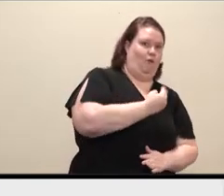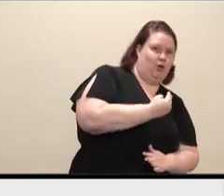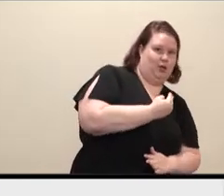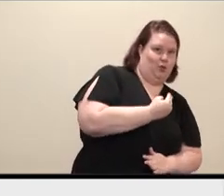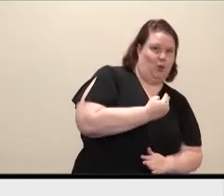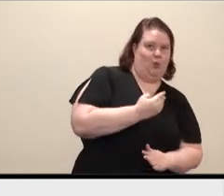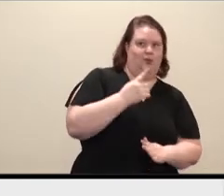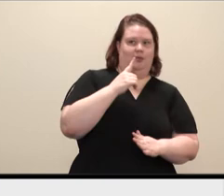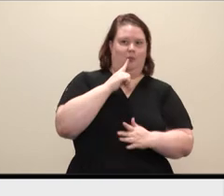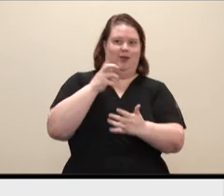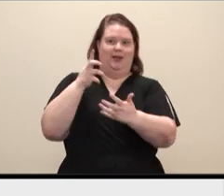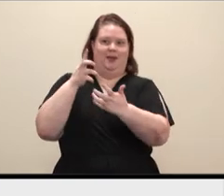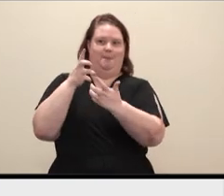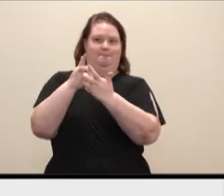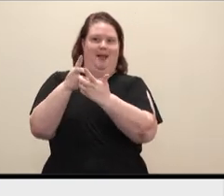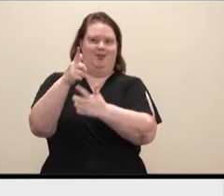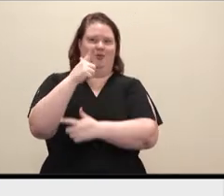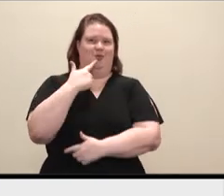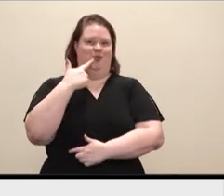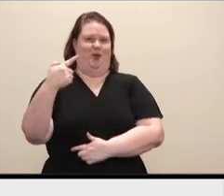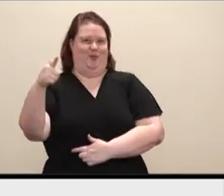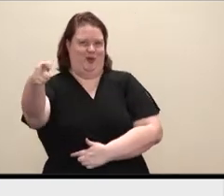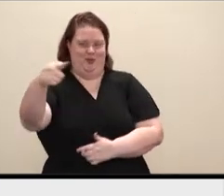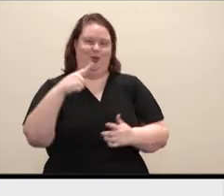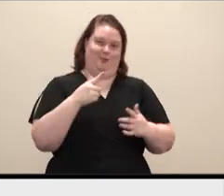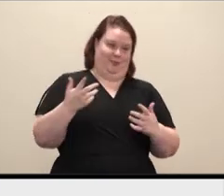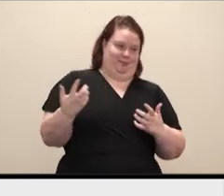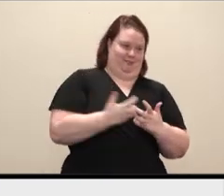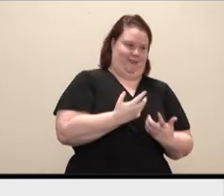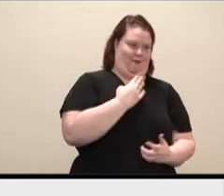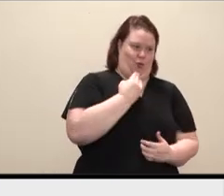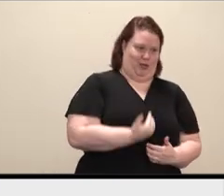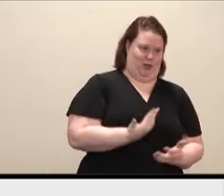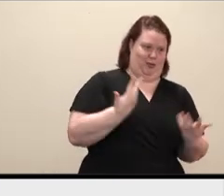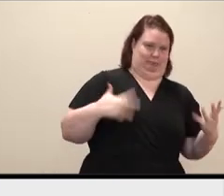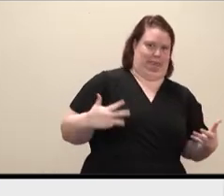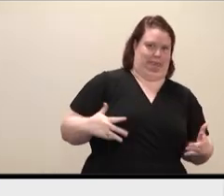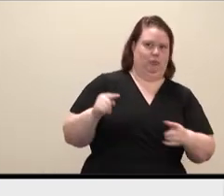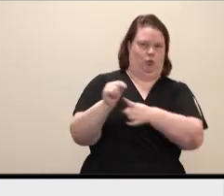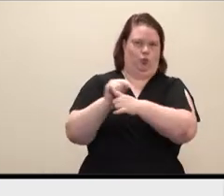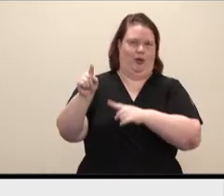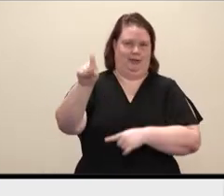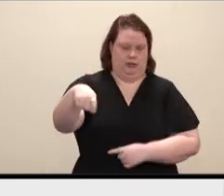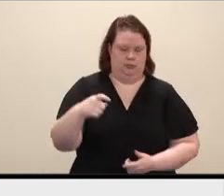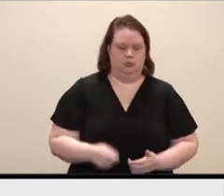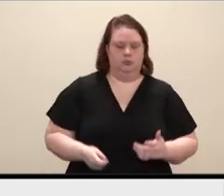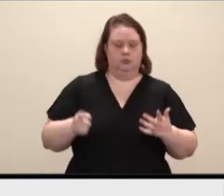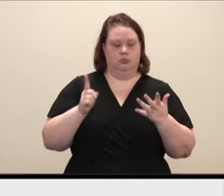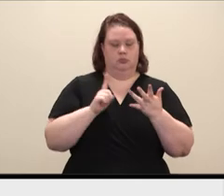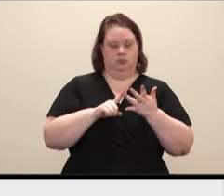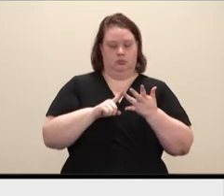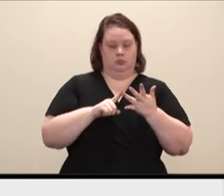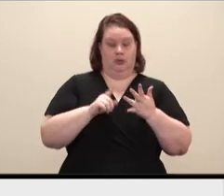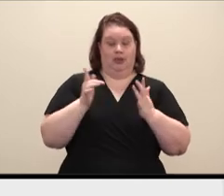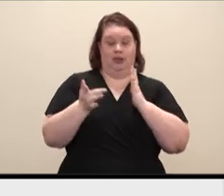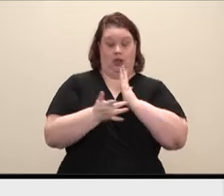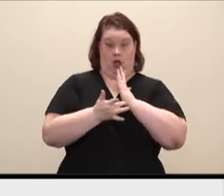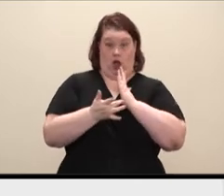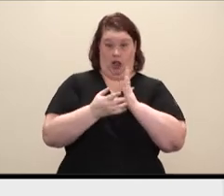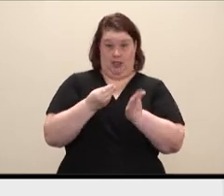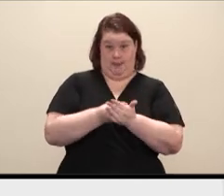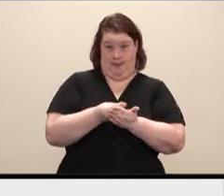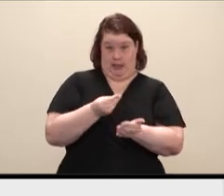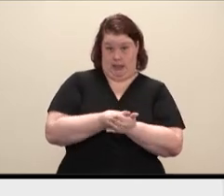So that's a difference. And so we'll have those. It also, we put in some technology money so that the students can